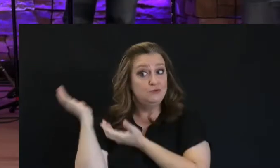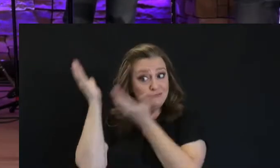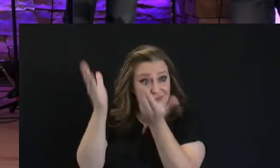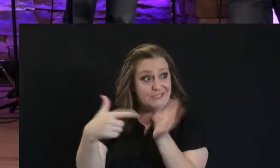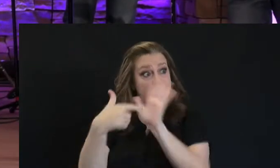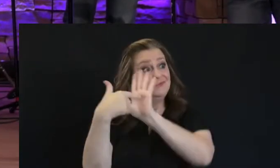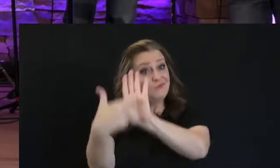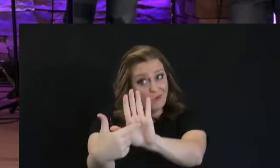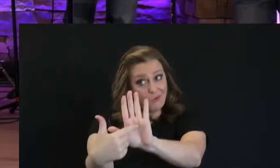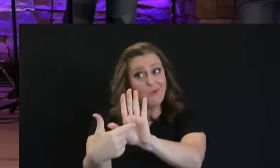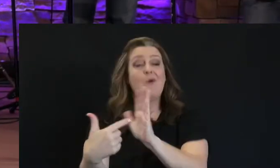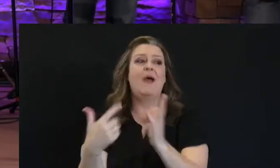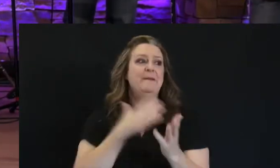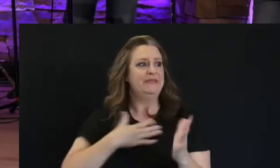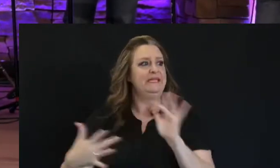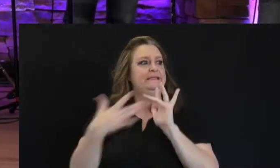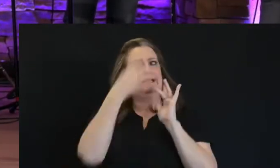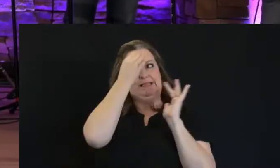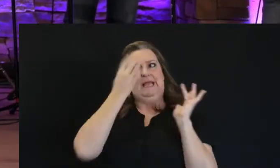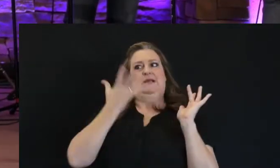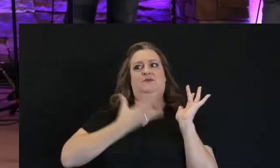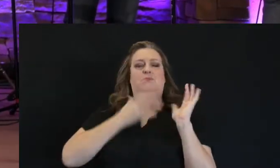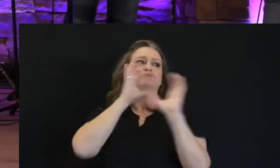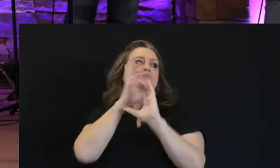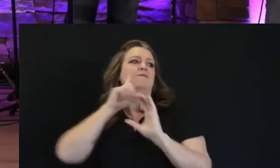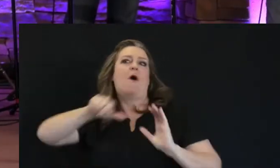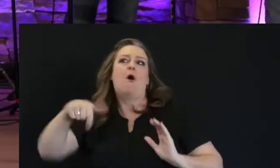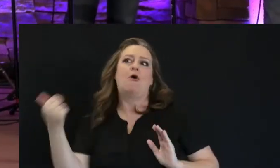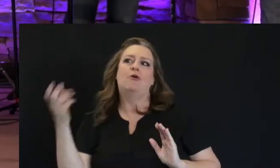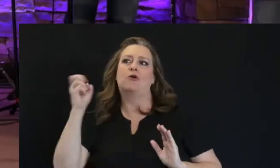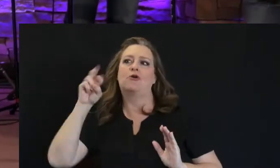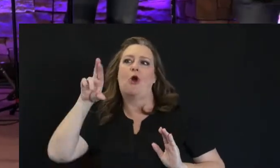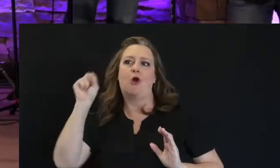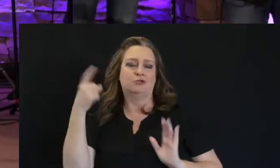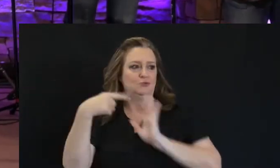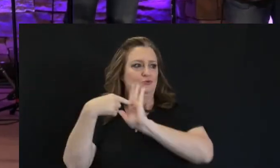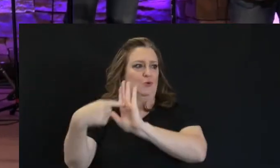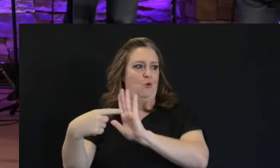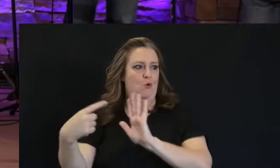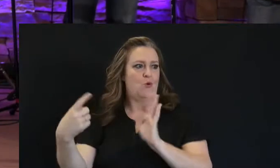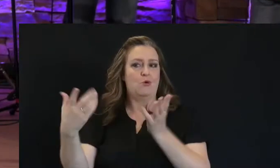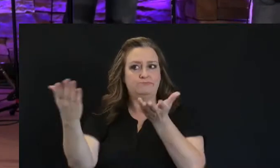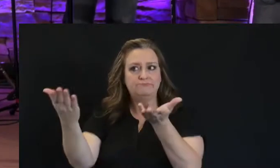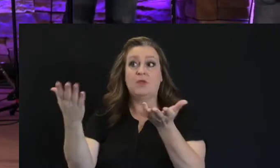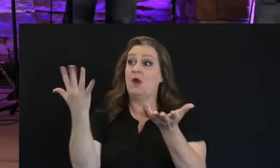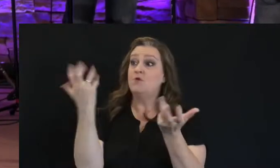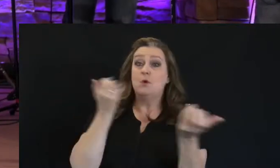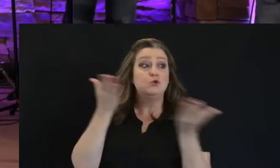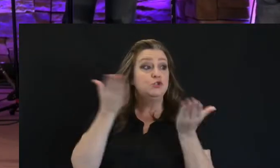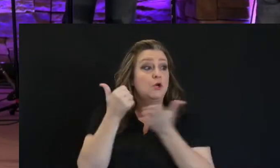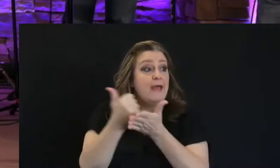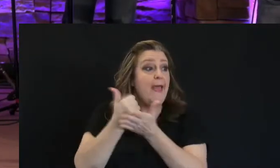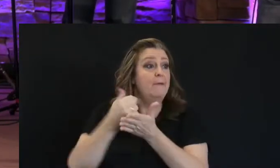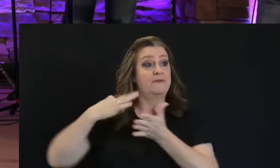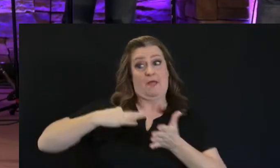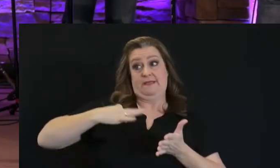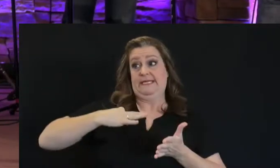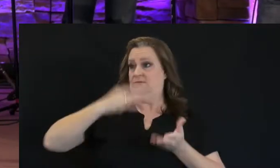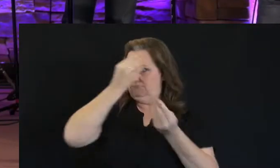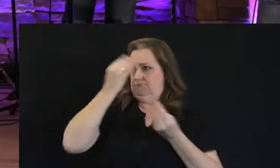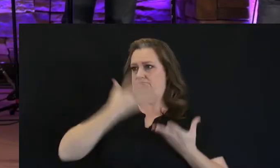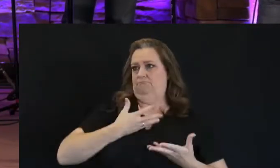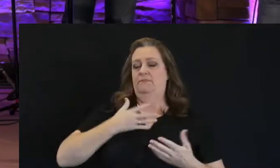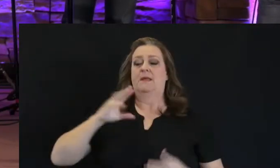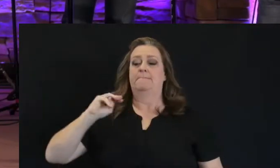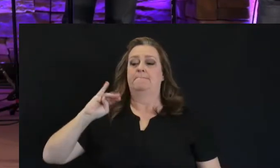bring to the show, please reach out to us. We're looking for extra cars to bring in. Or if you want to serve in any ways, let us know and we'll connect you to Michael